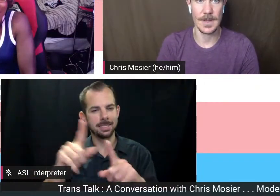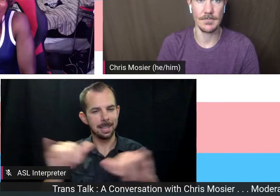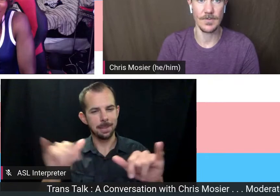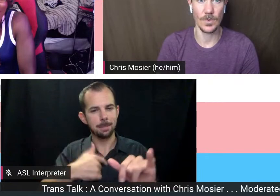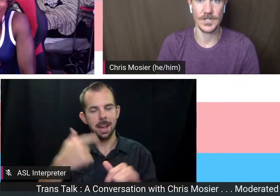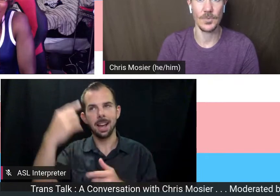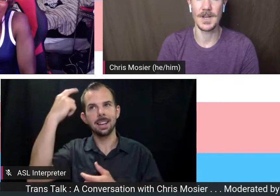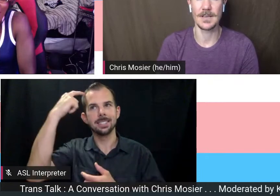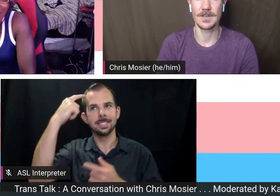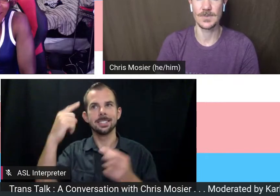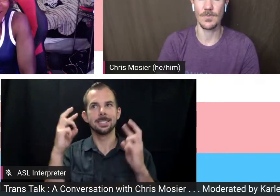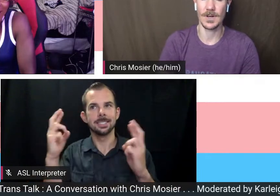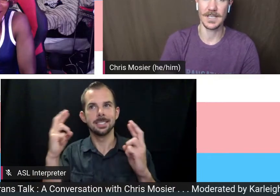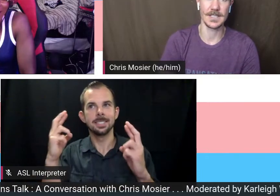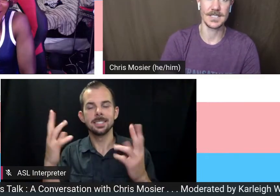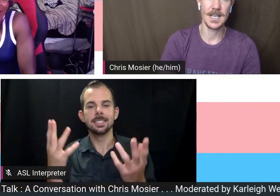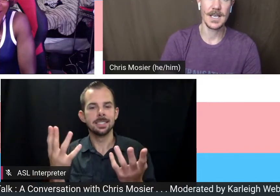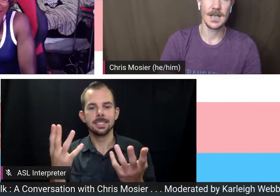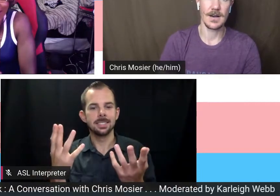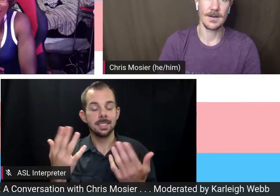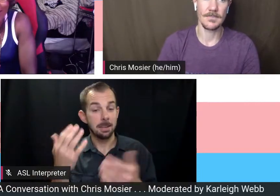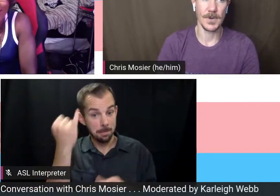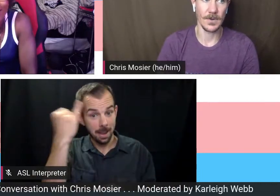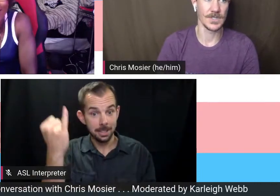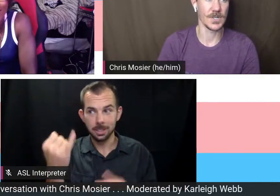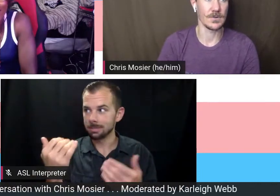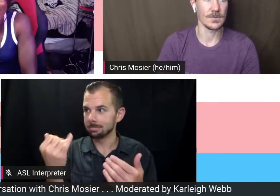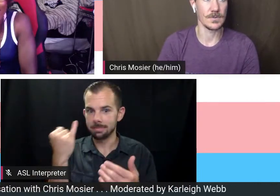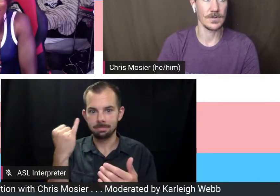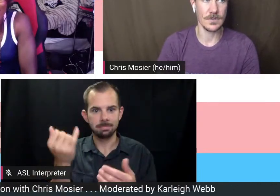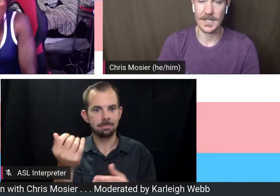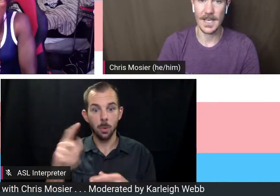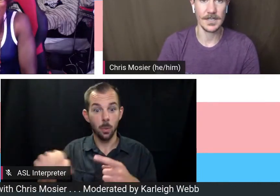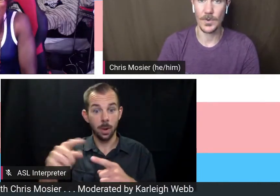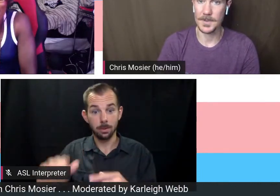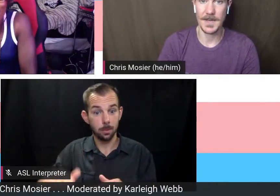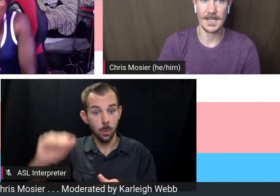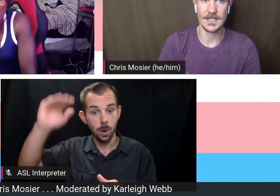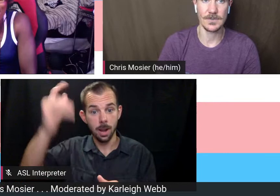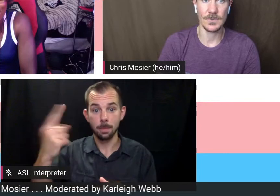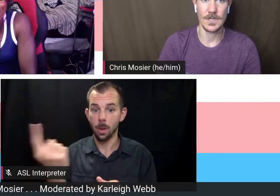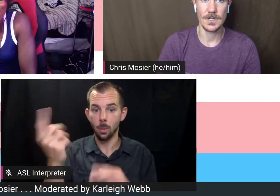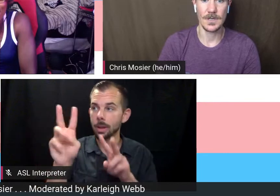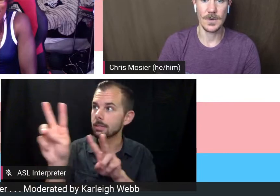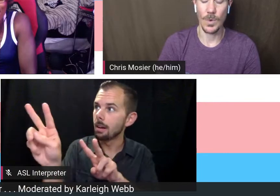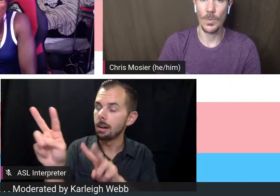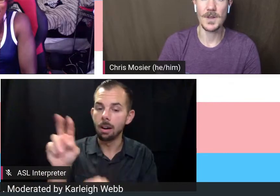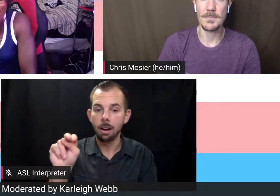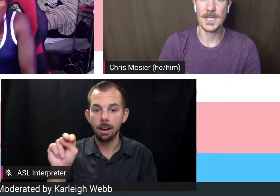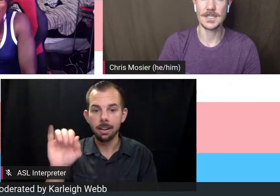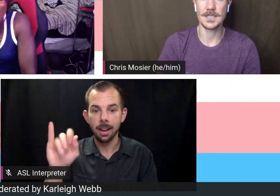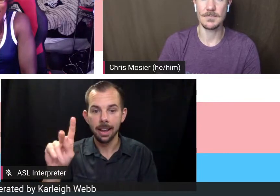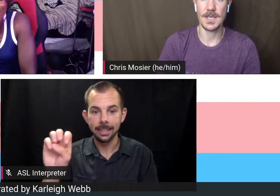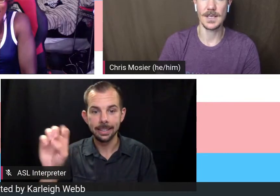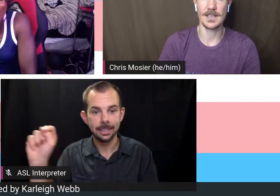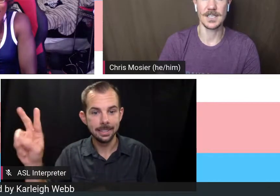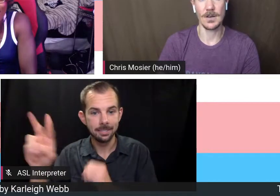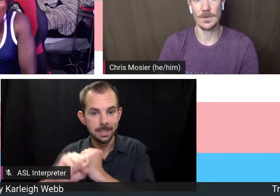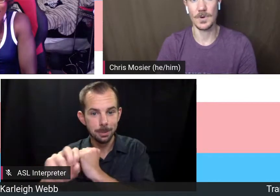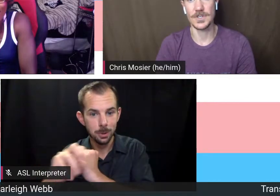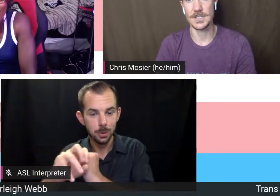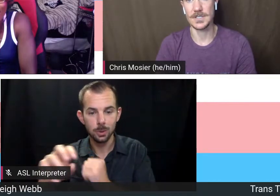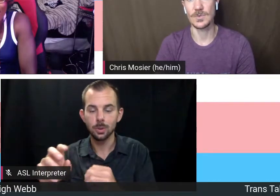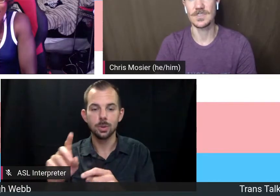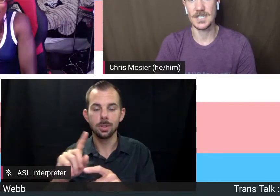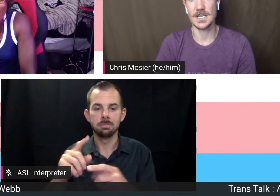is the dream for so many of us when we're kids. But also, again, going back to what would it mean to me as a